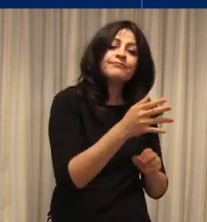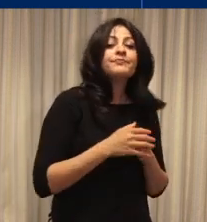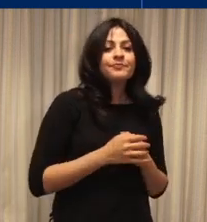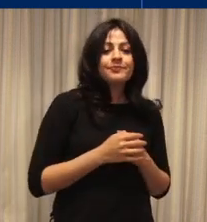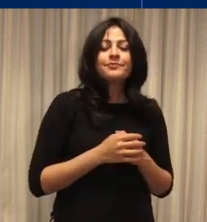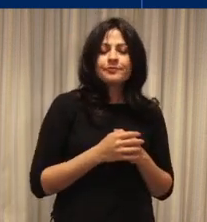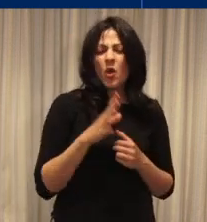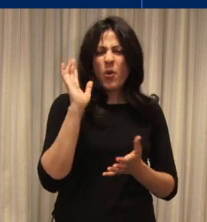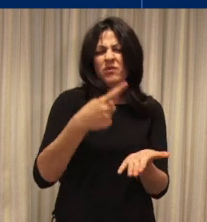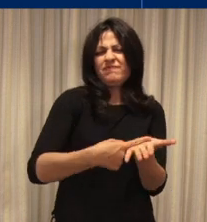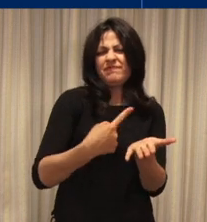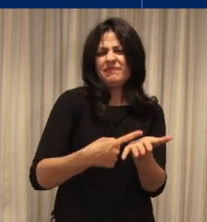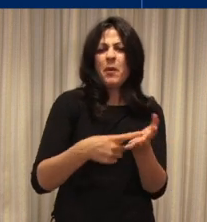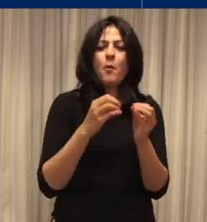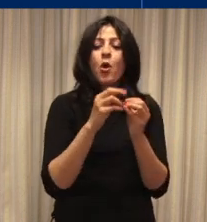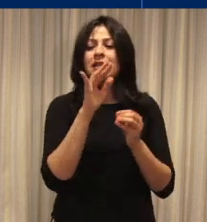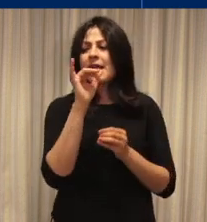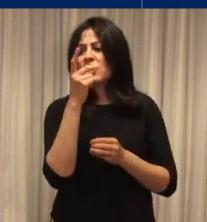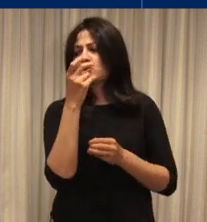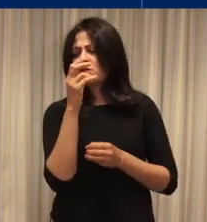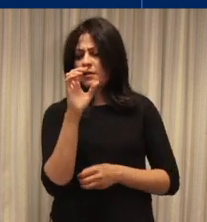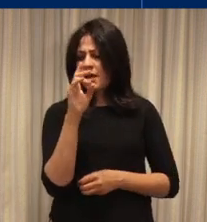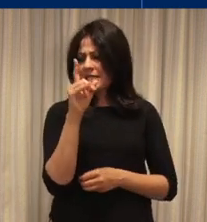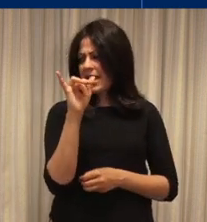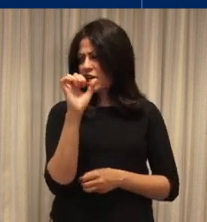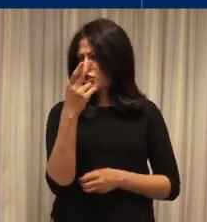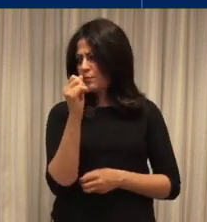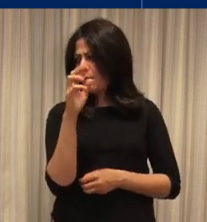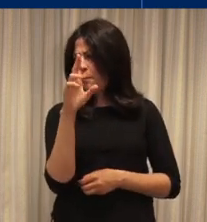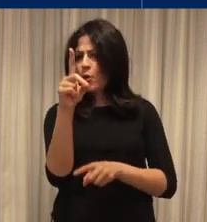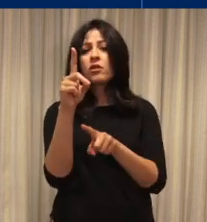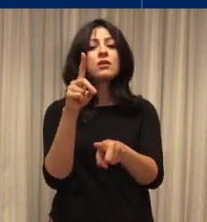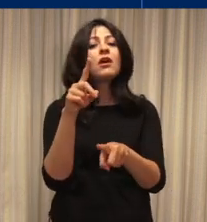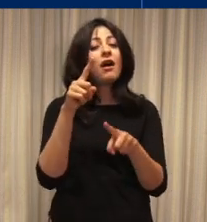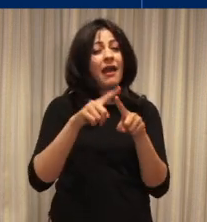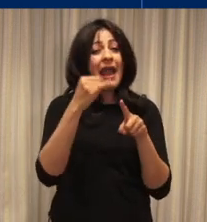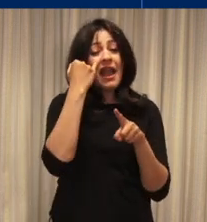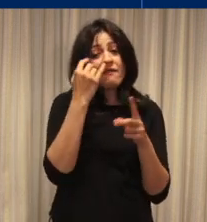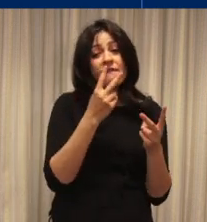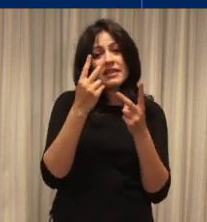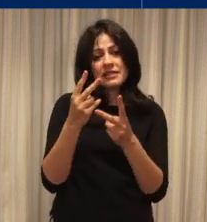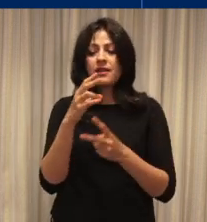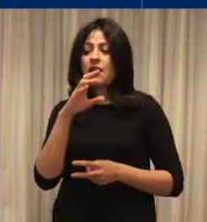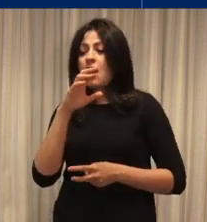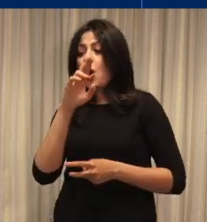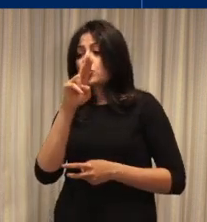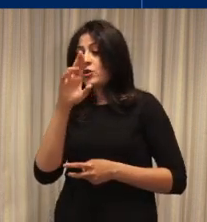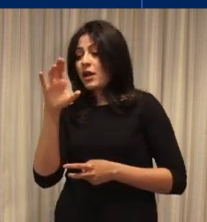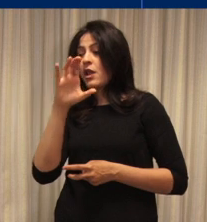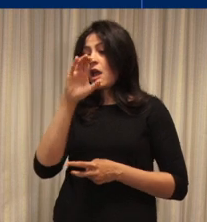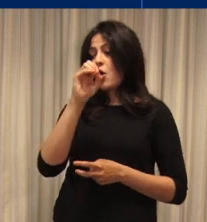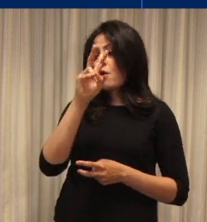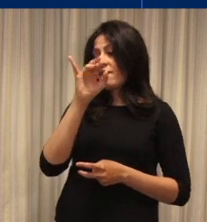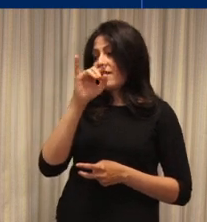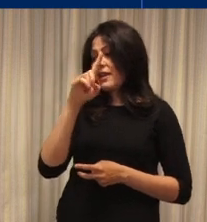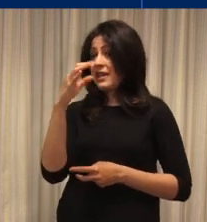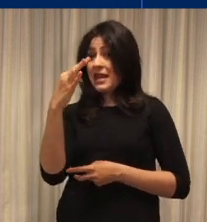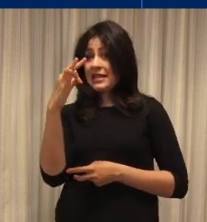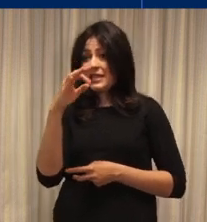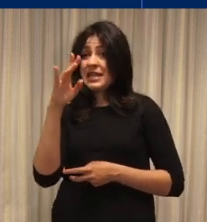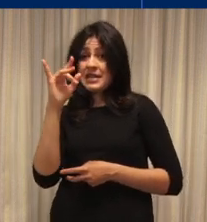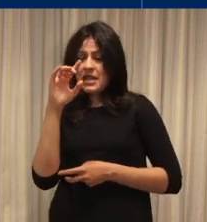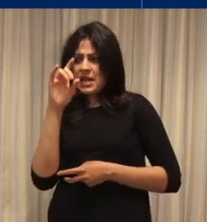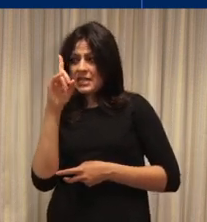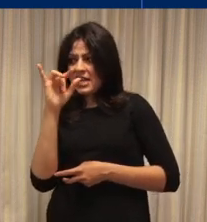And we'll talk more about the dashboard in a second, but if you go on our Ulster County COVID-19 dashboard, you'll see that we've